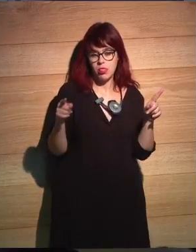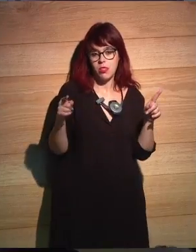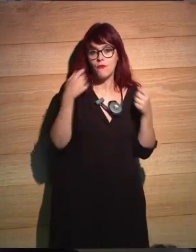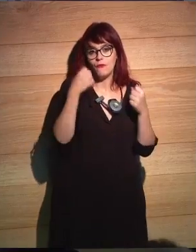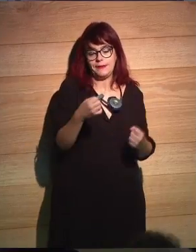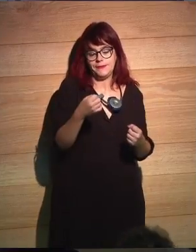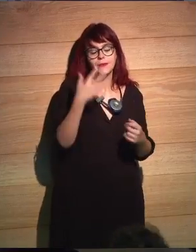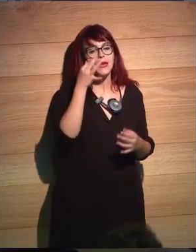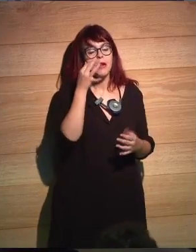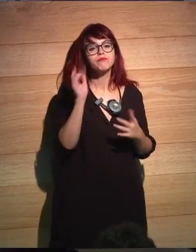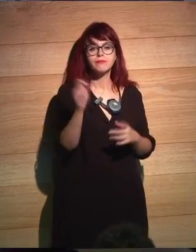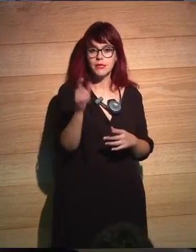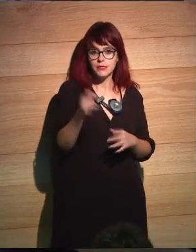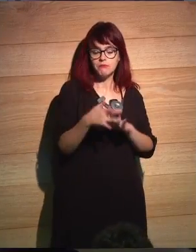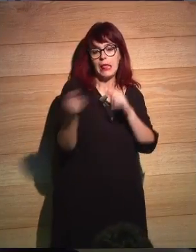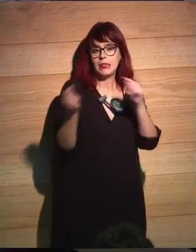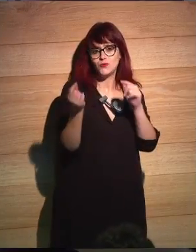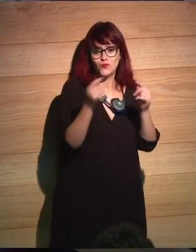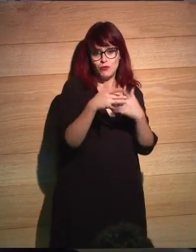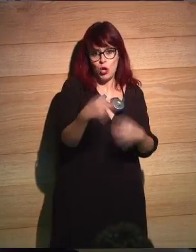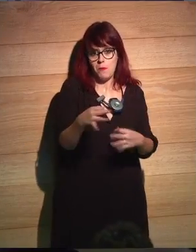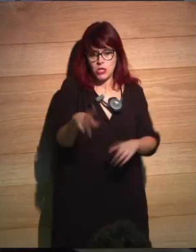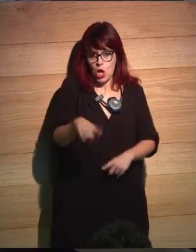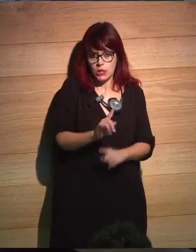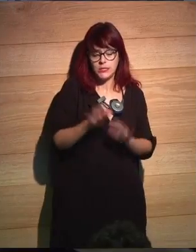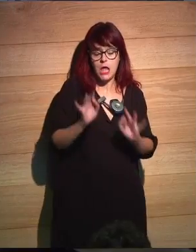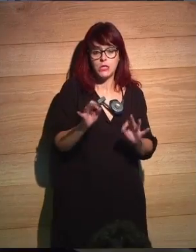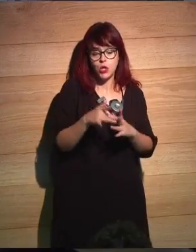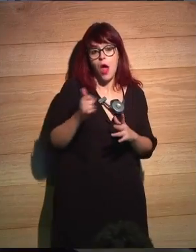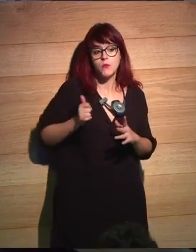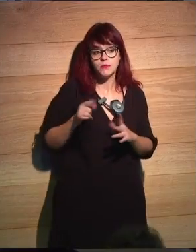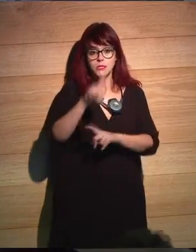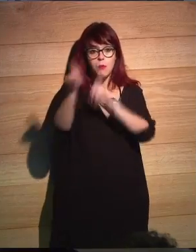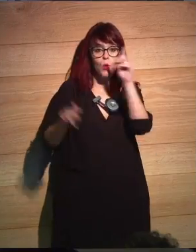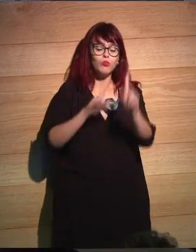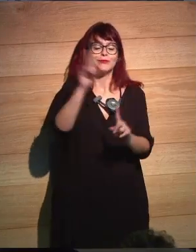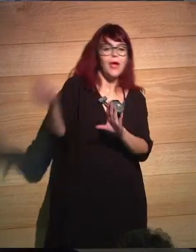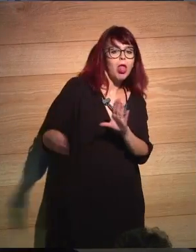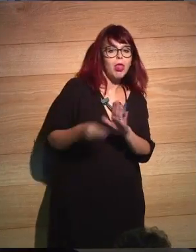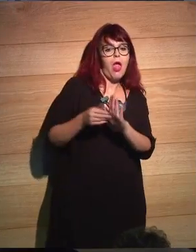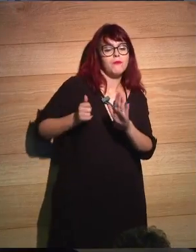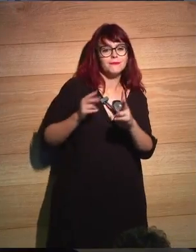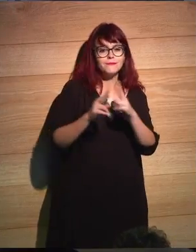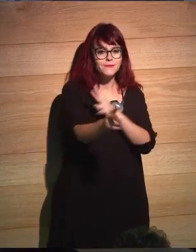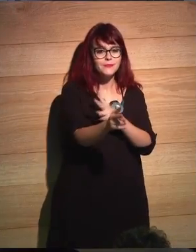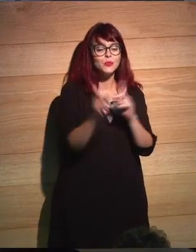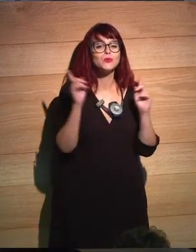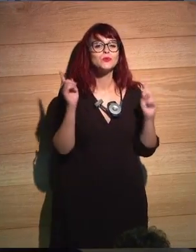that, just to mention one of the differences, and this is something we do not usually discuss,